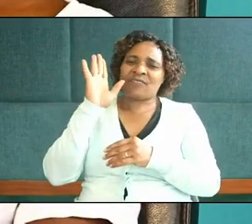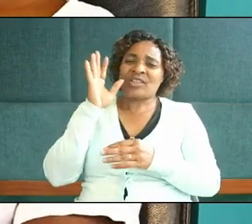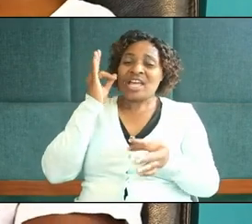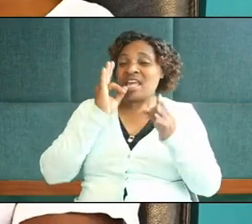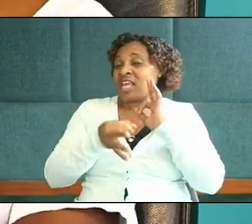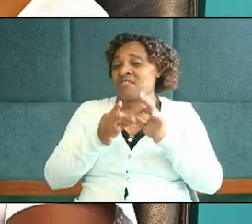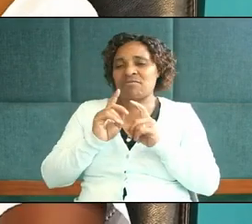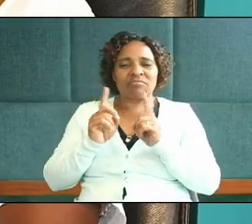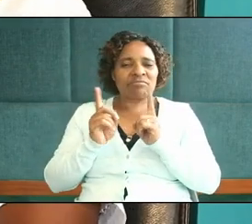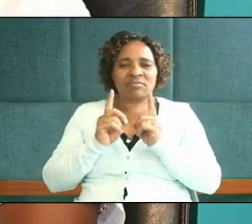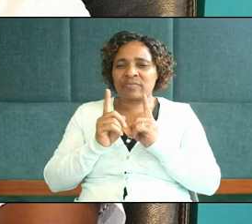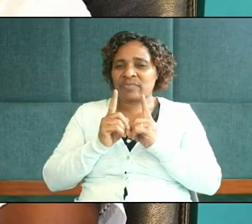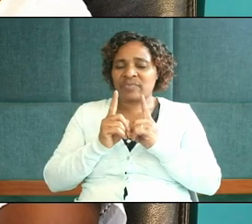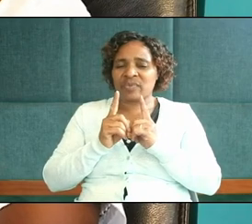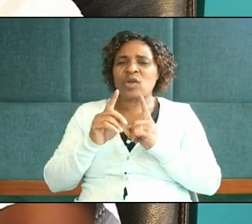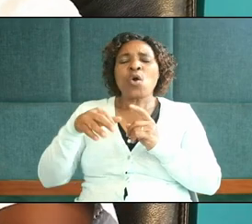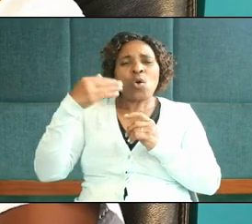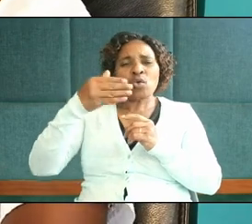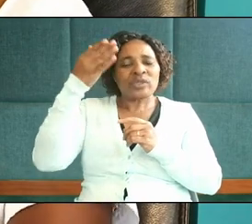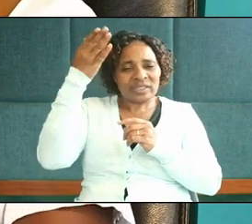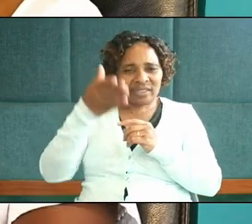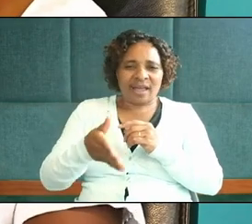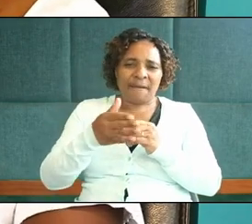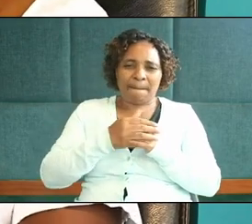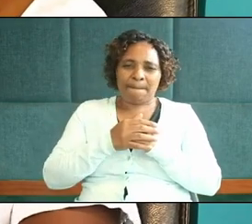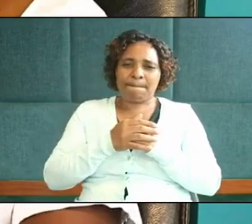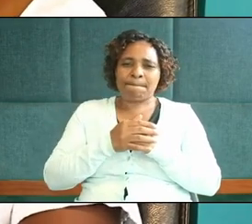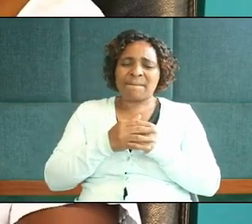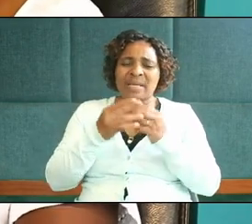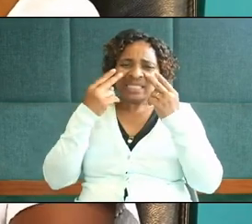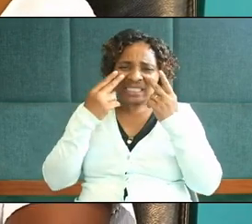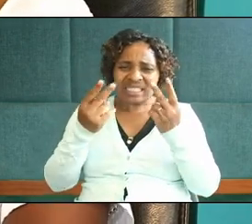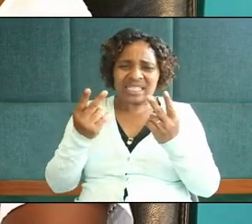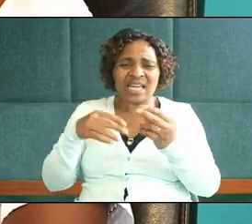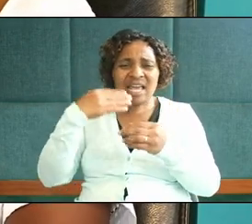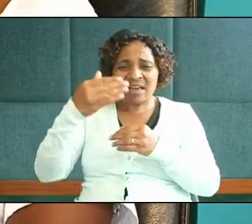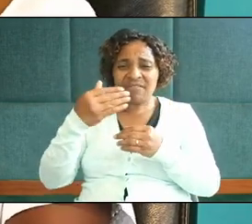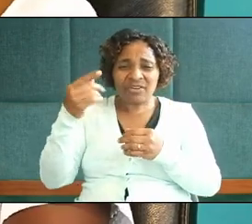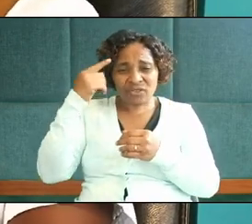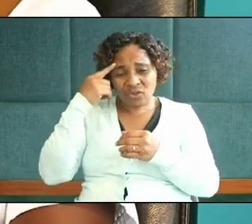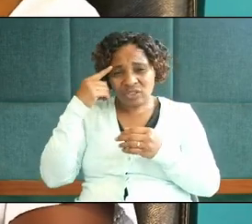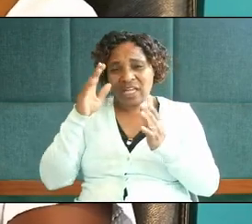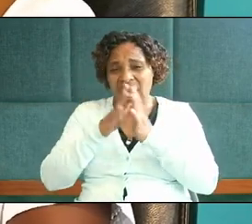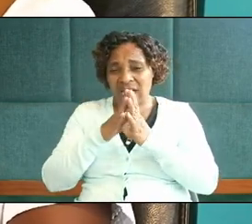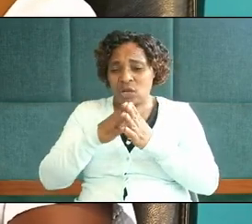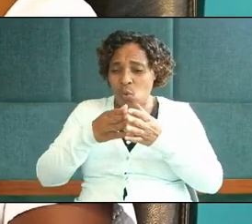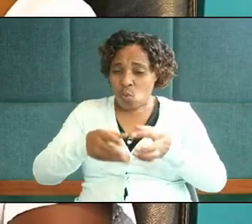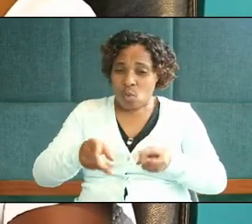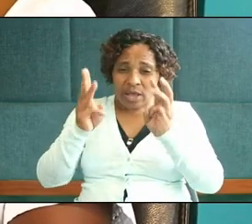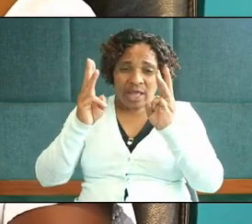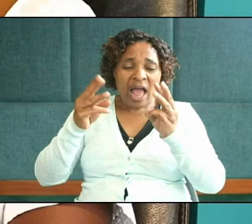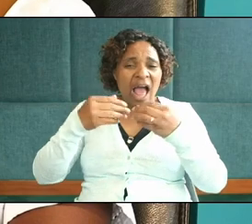he was, because he is always he is. There, seeing our every thought, our every motive. And having no regard is, you know,